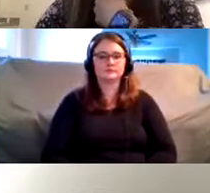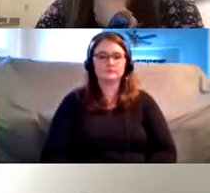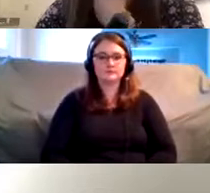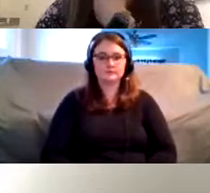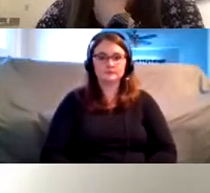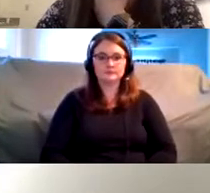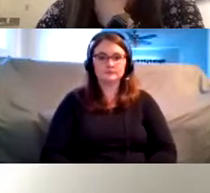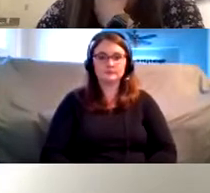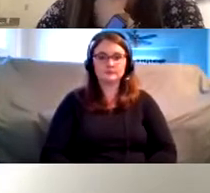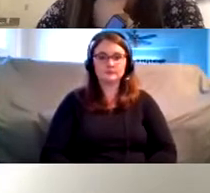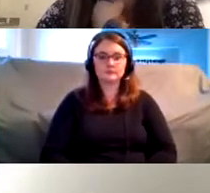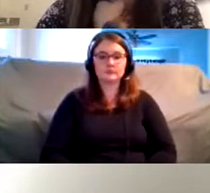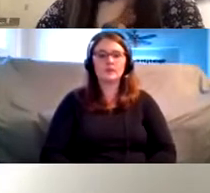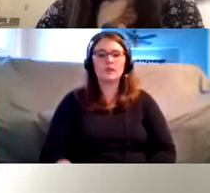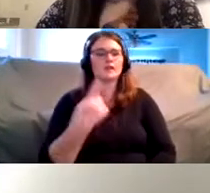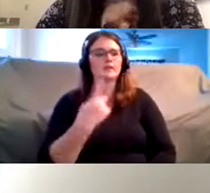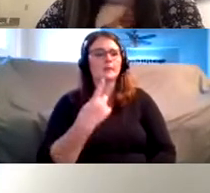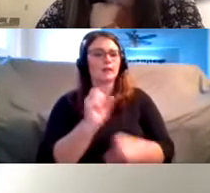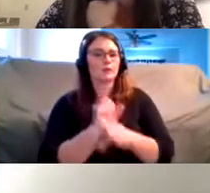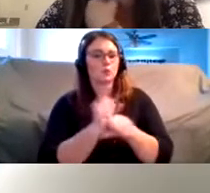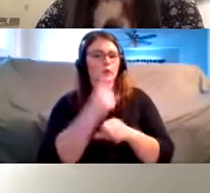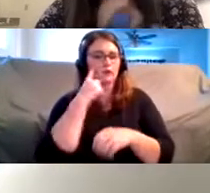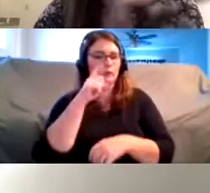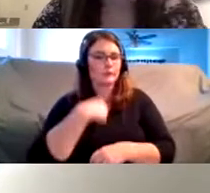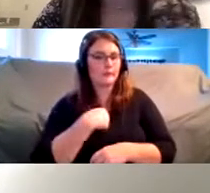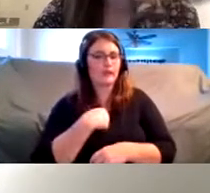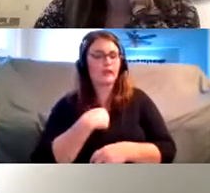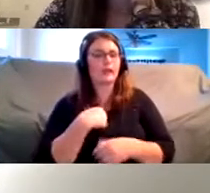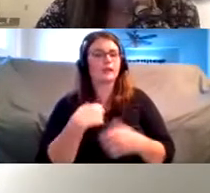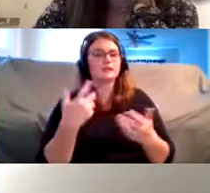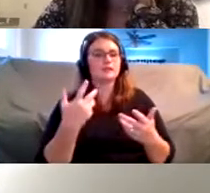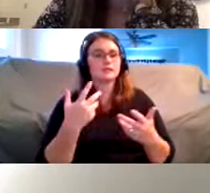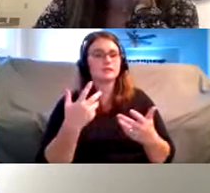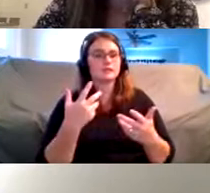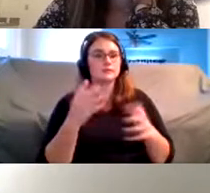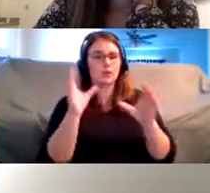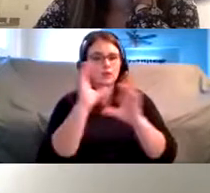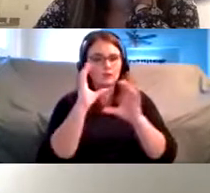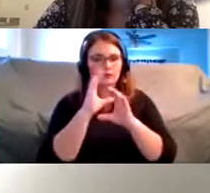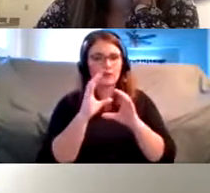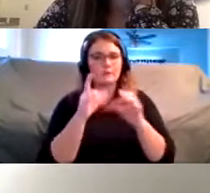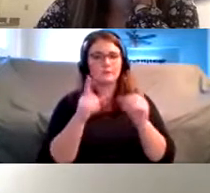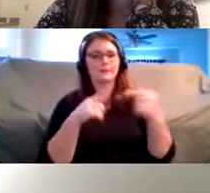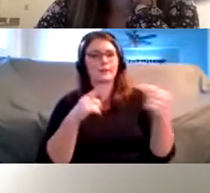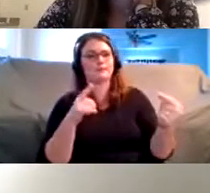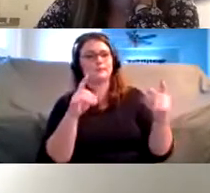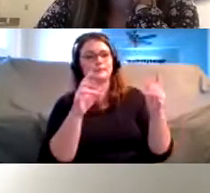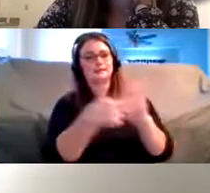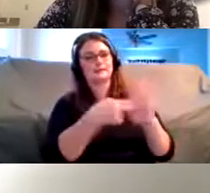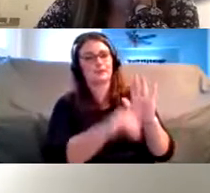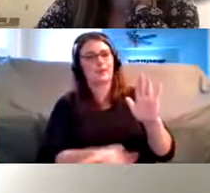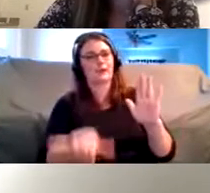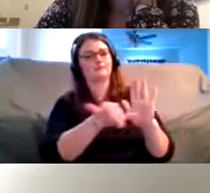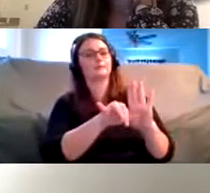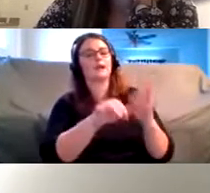One thing that has worked for me has been to look for almost counter stereotypes. So if I start feeling a certain way